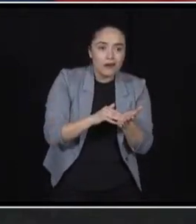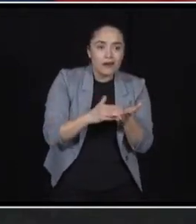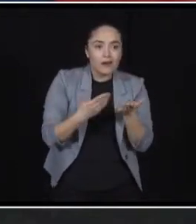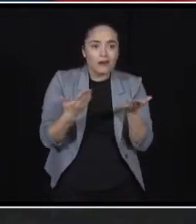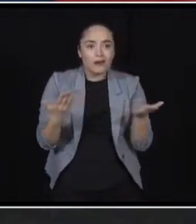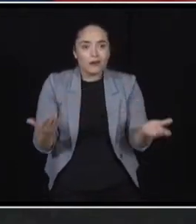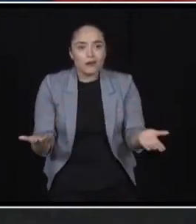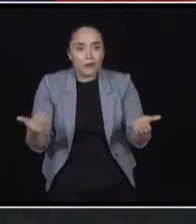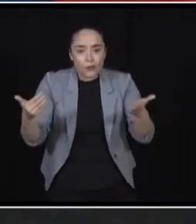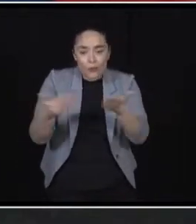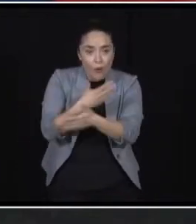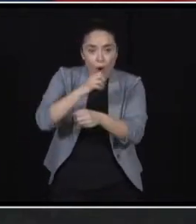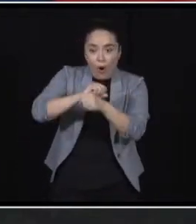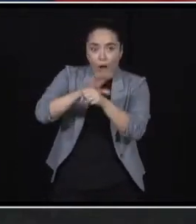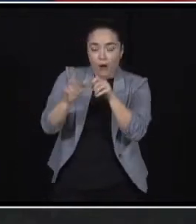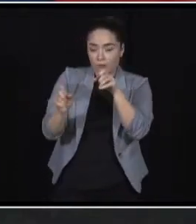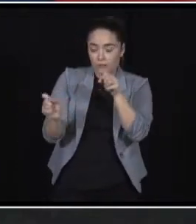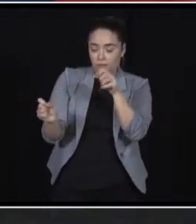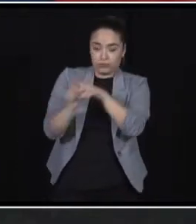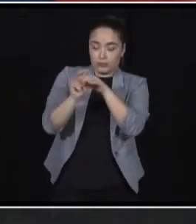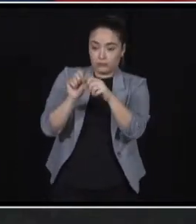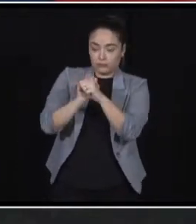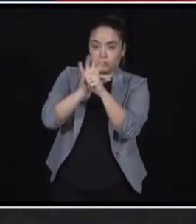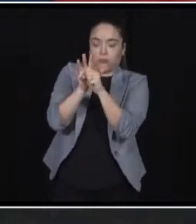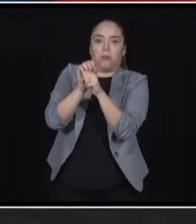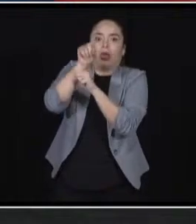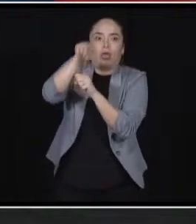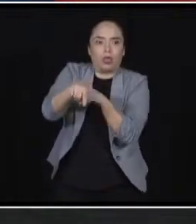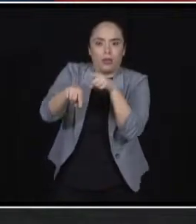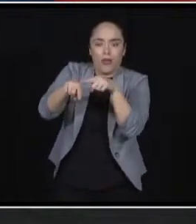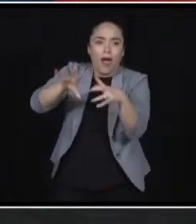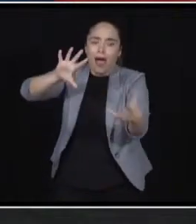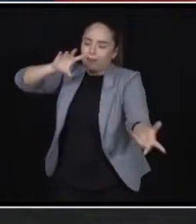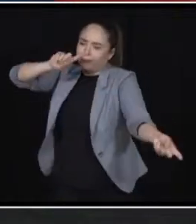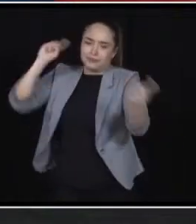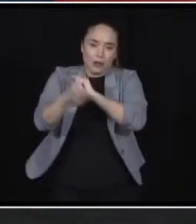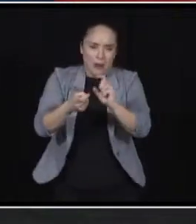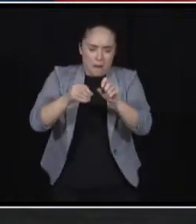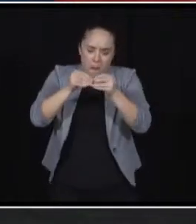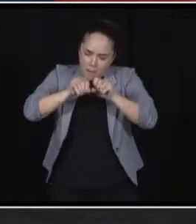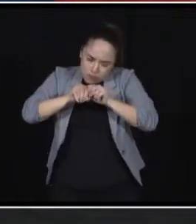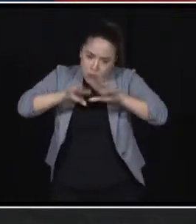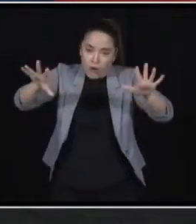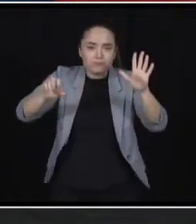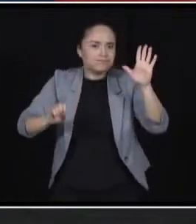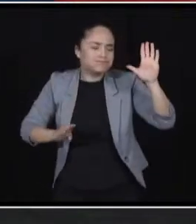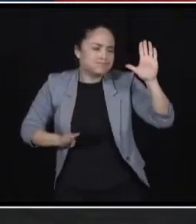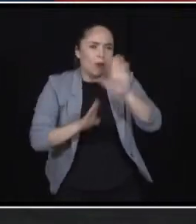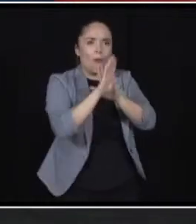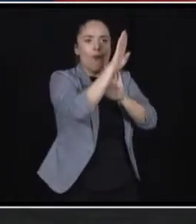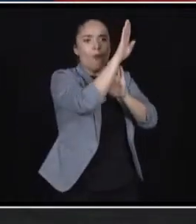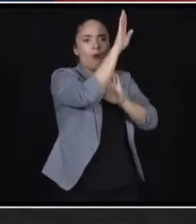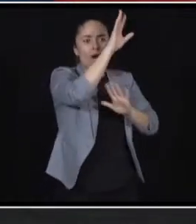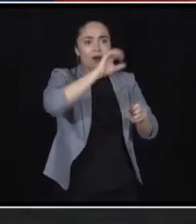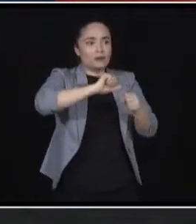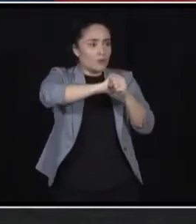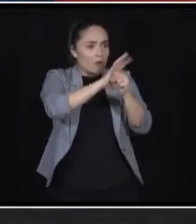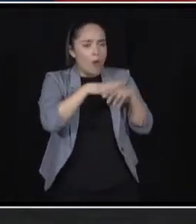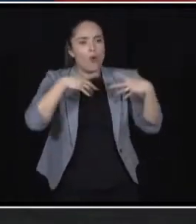ever hesitated, to move quickly and rapidly and decisively, which we